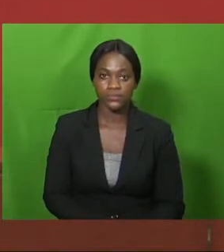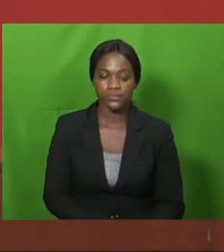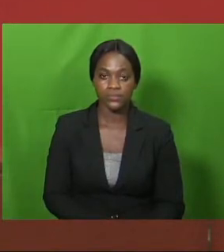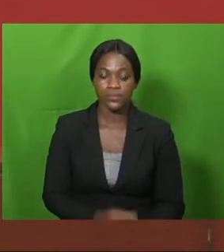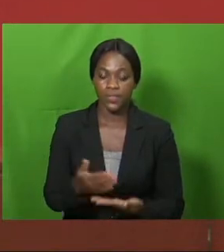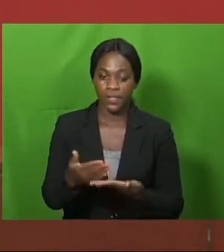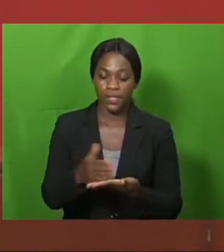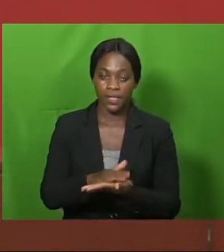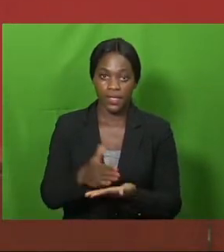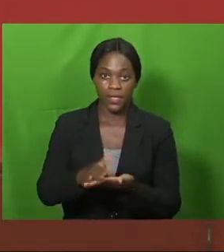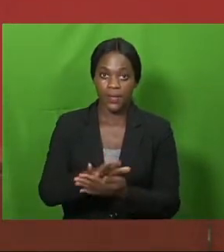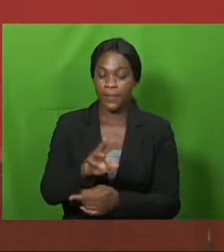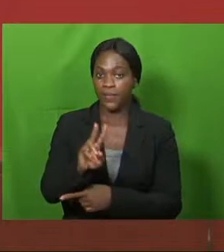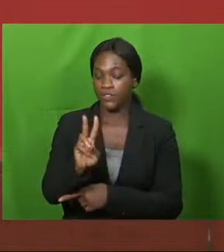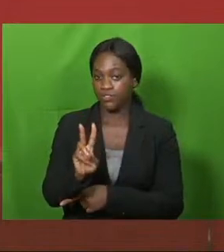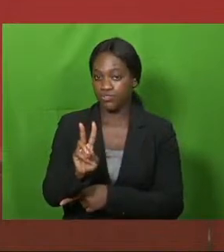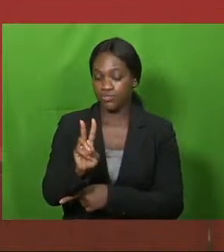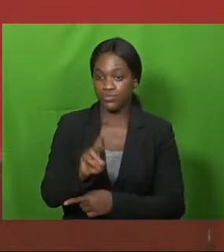Page 2.